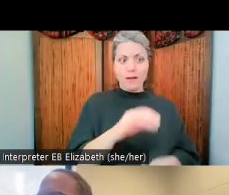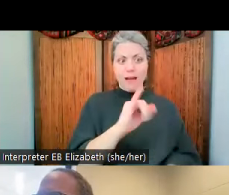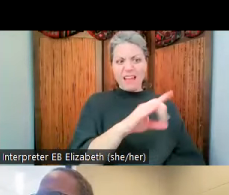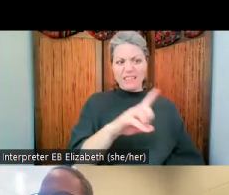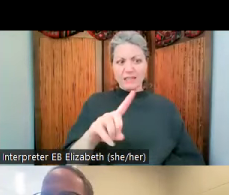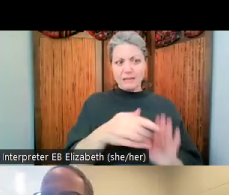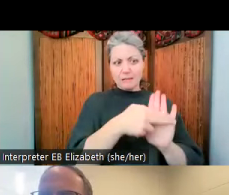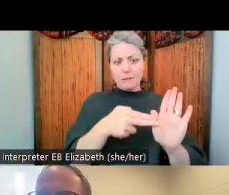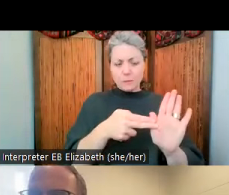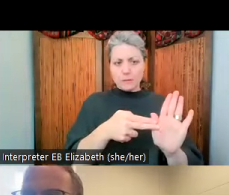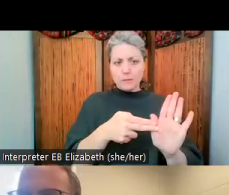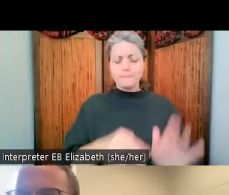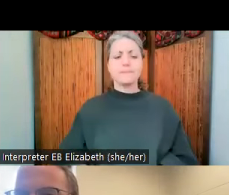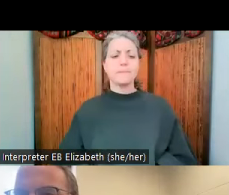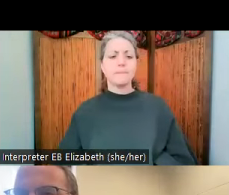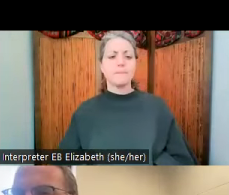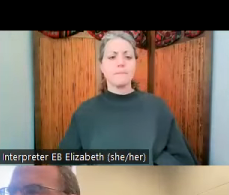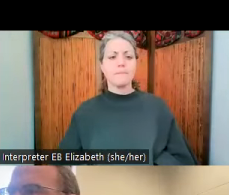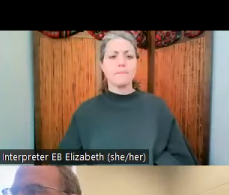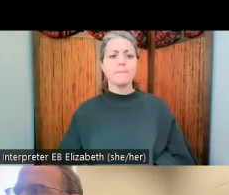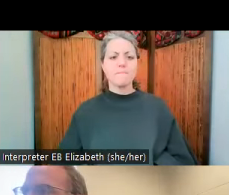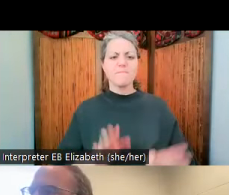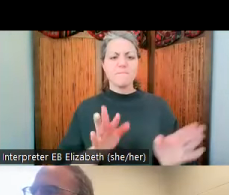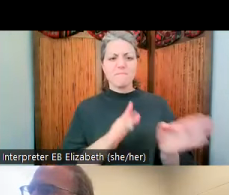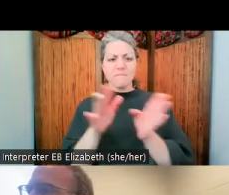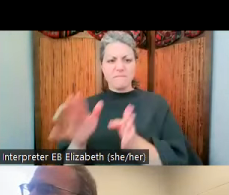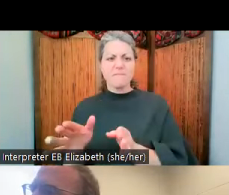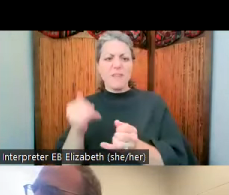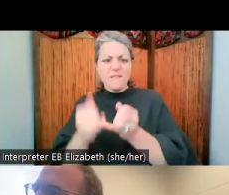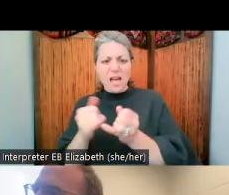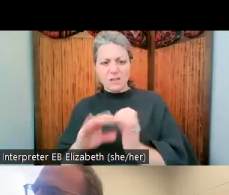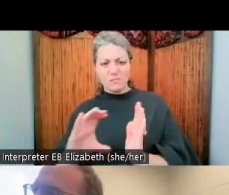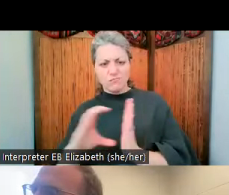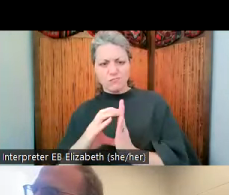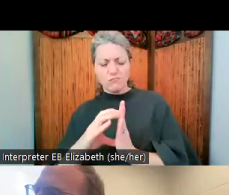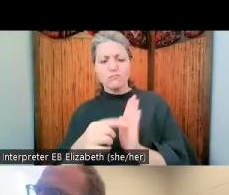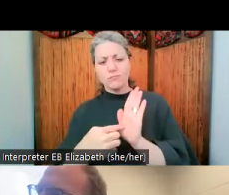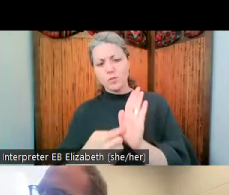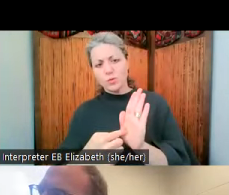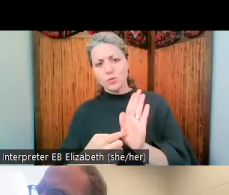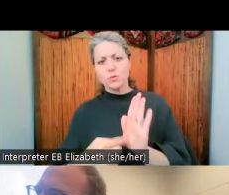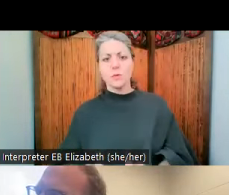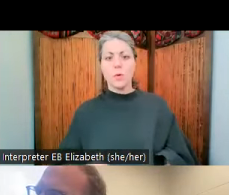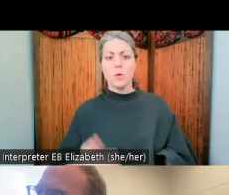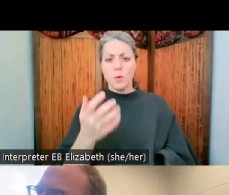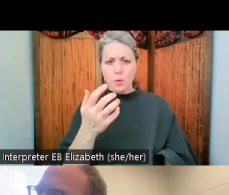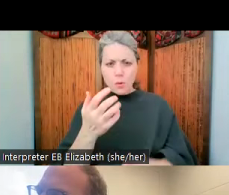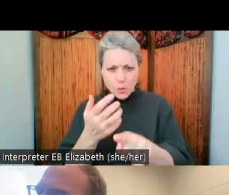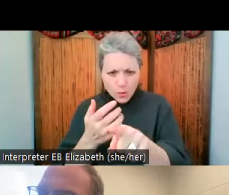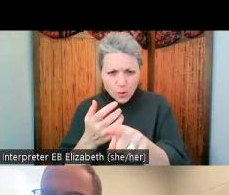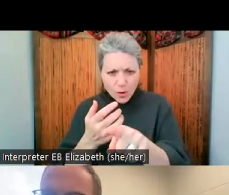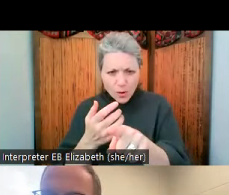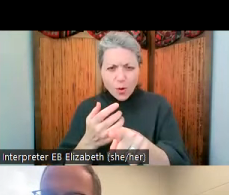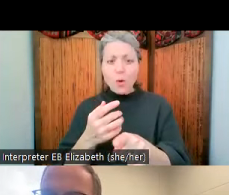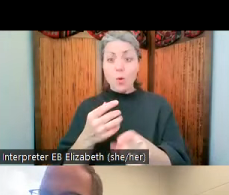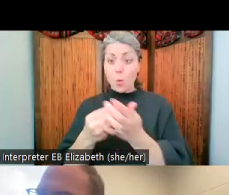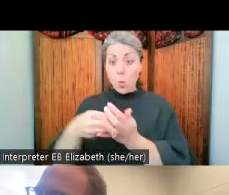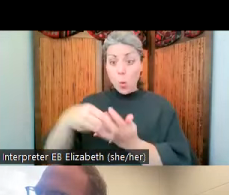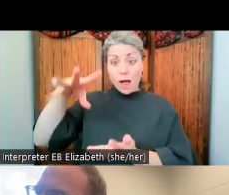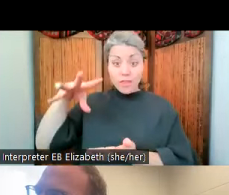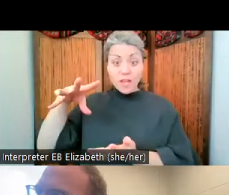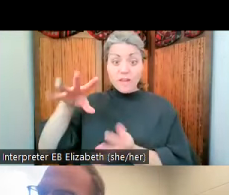The final panel here also looks at the overrepresentation in the more wealthy families.